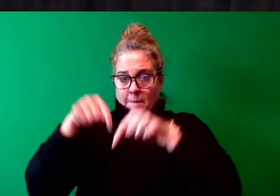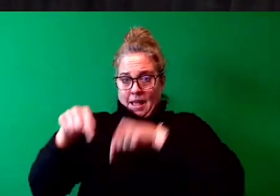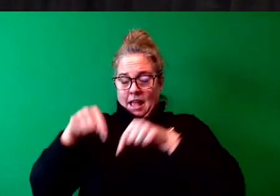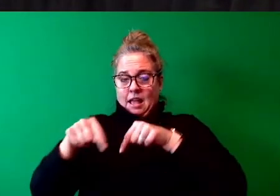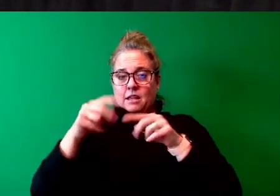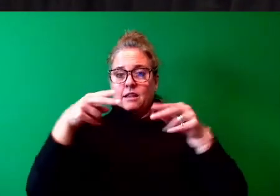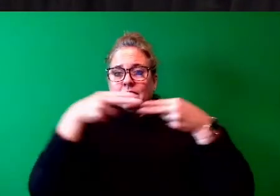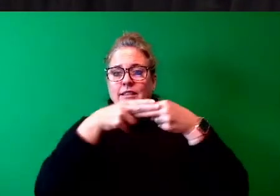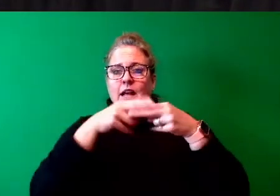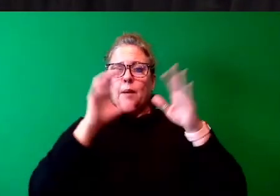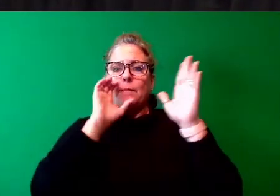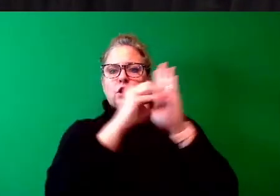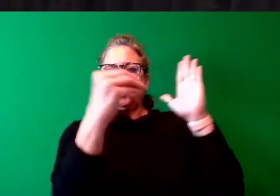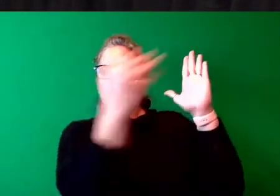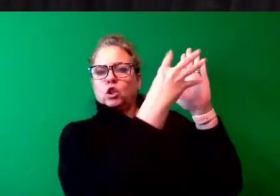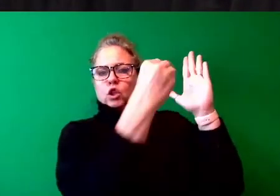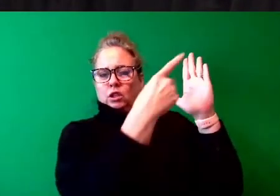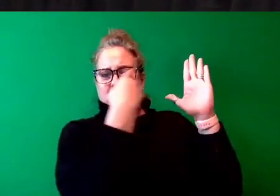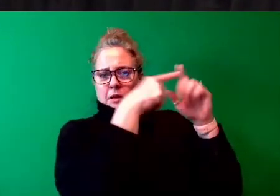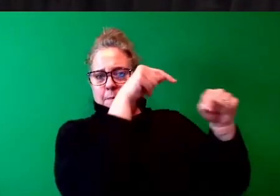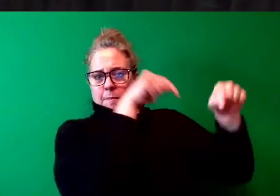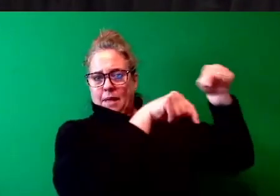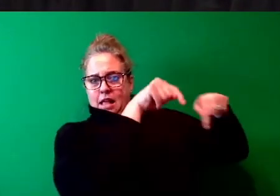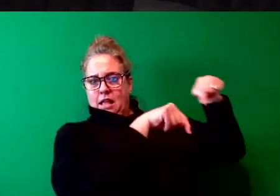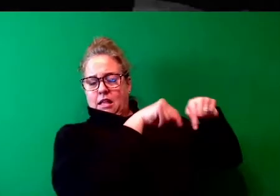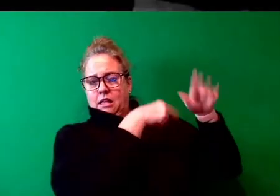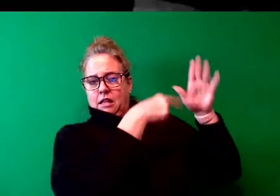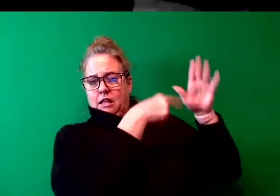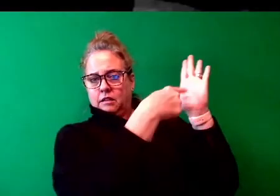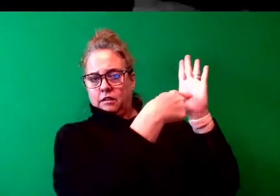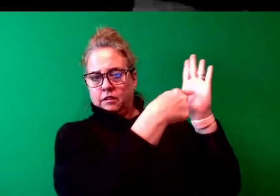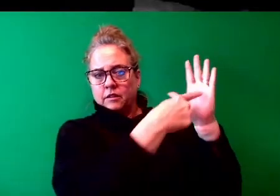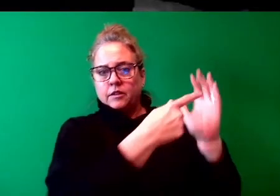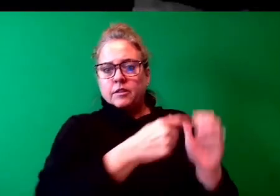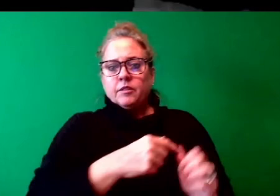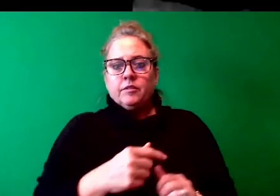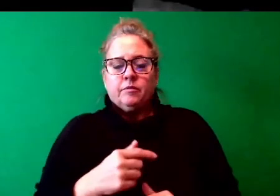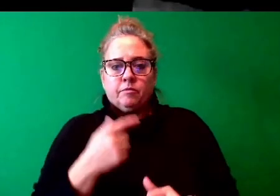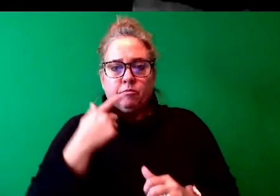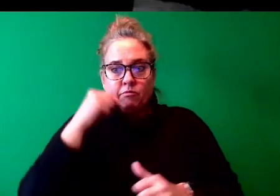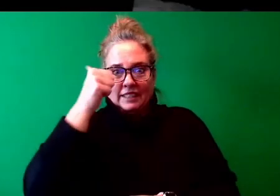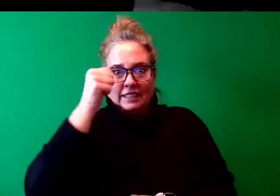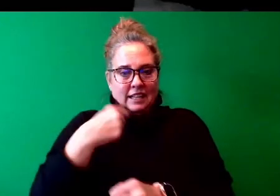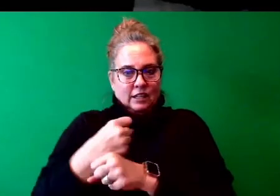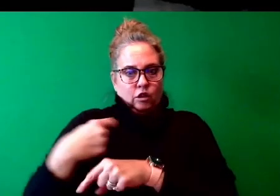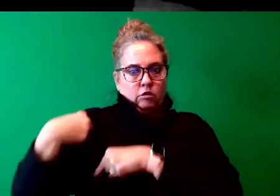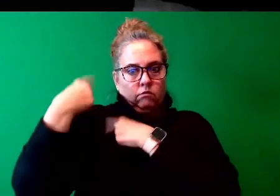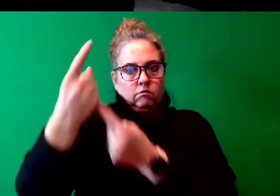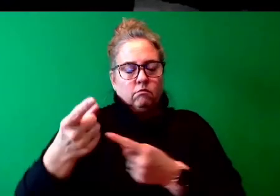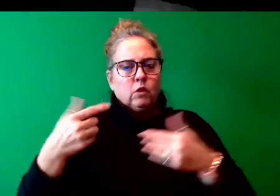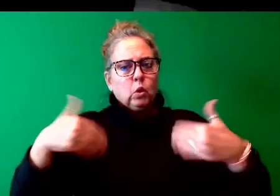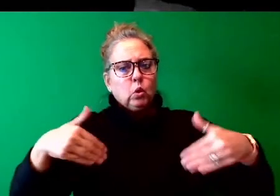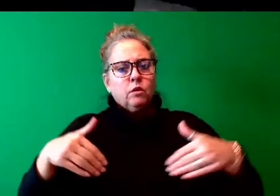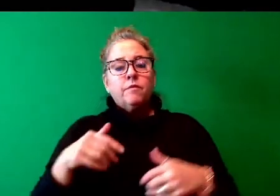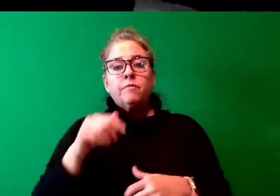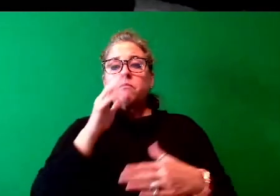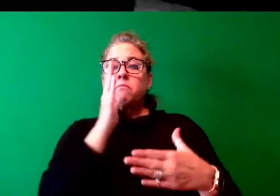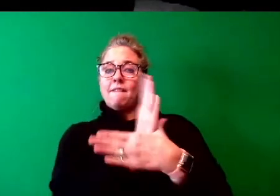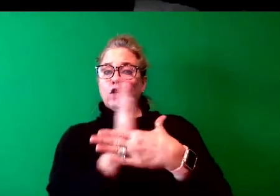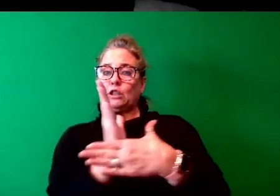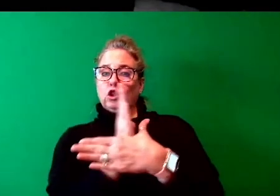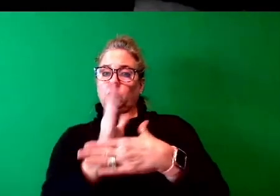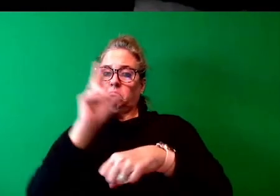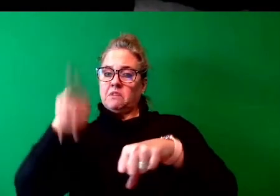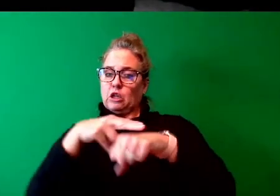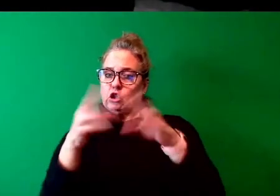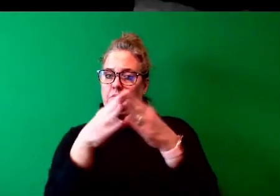been on the board, nearly 10 years now, that we are well below the national average as far as staff, how many staff